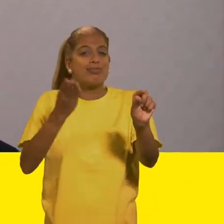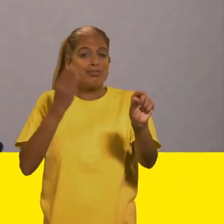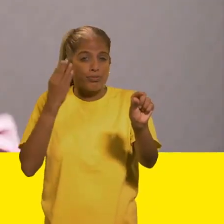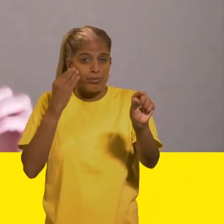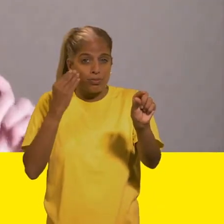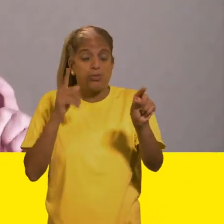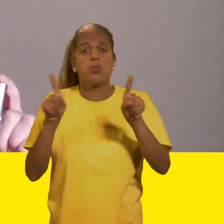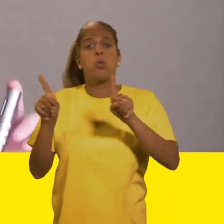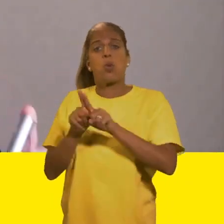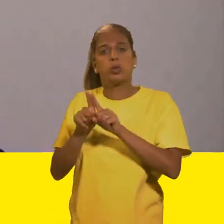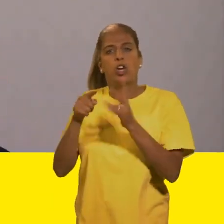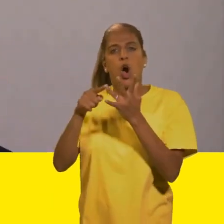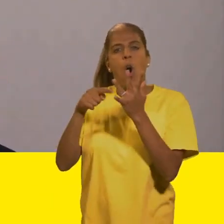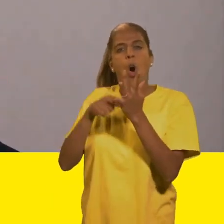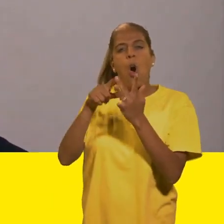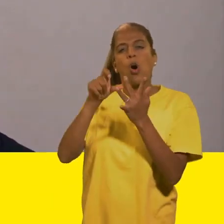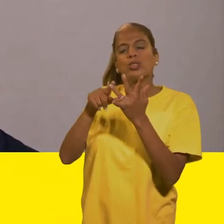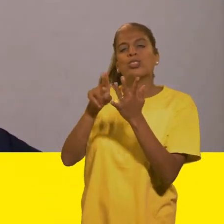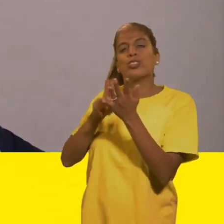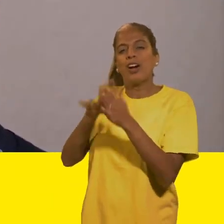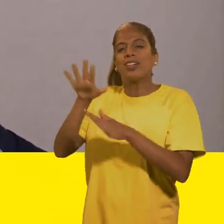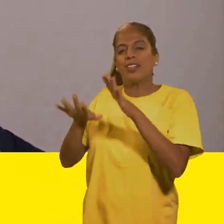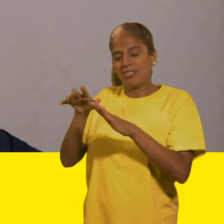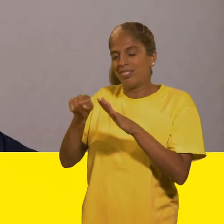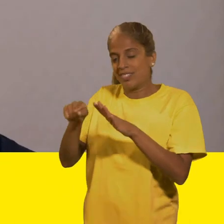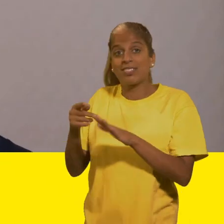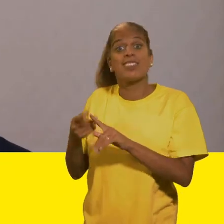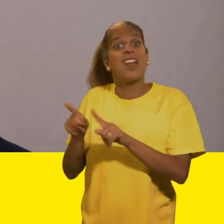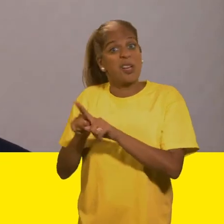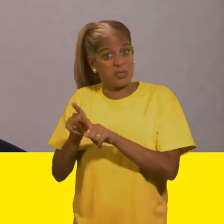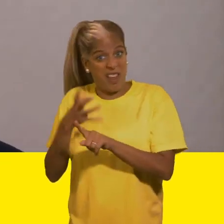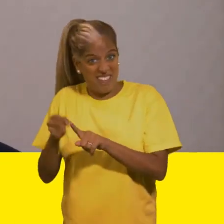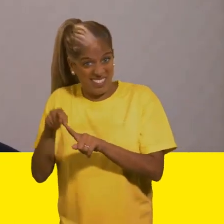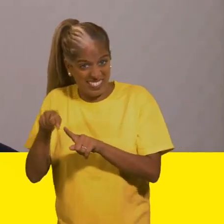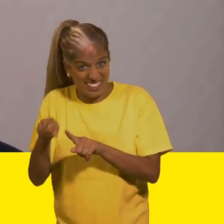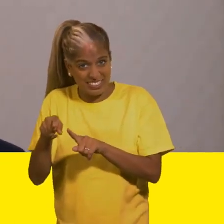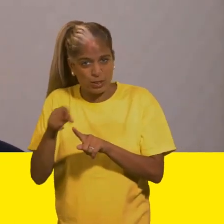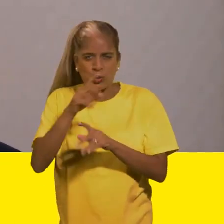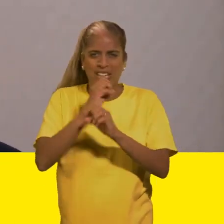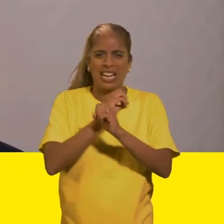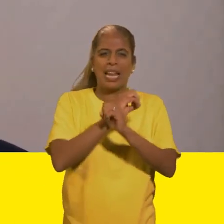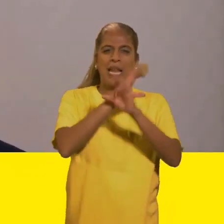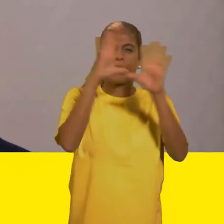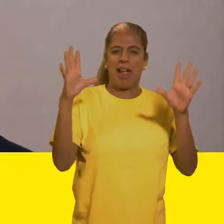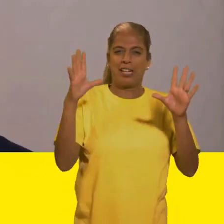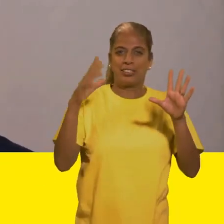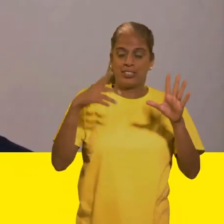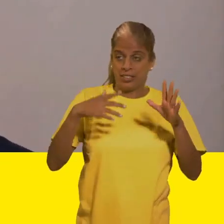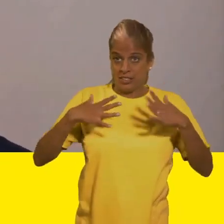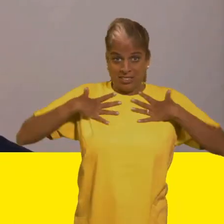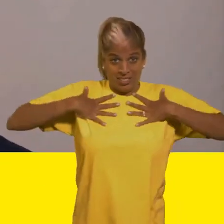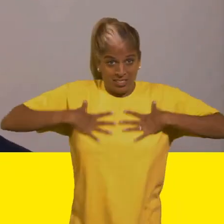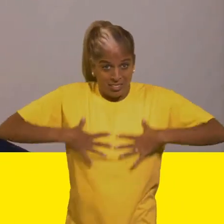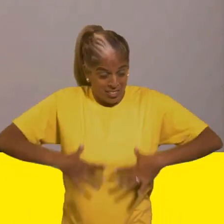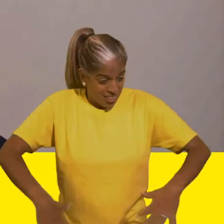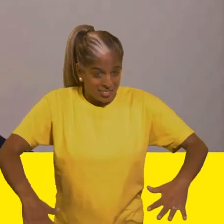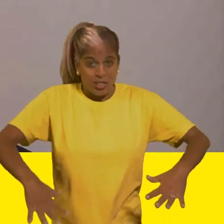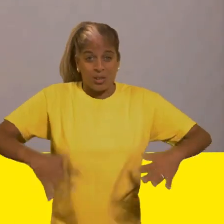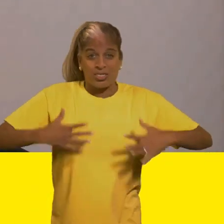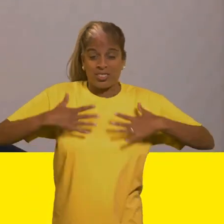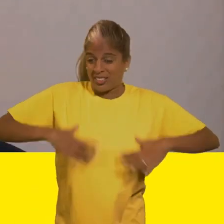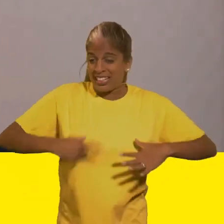is Roger Pen. I also had an Oticons equivalent as well. And so you can imagine this is a lot more subtle to be